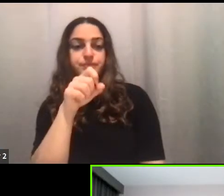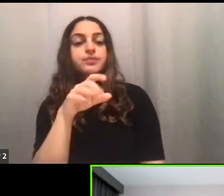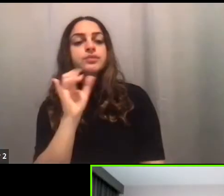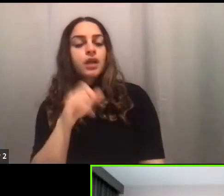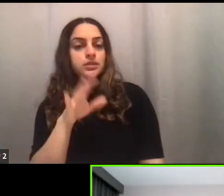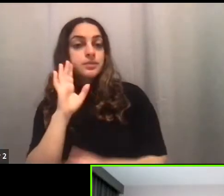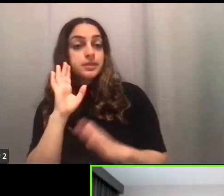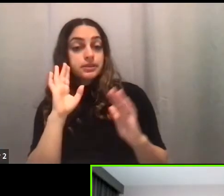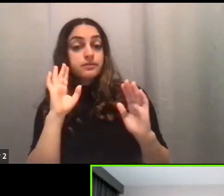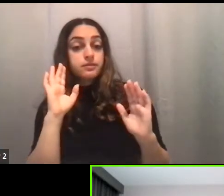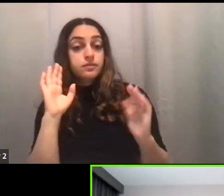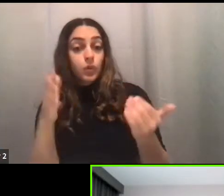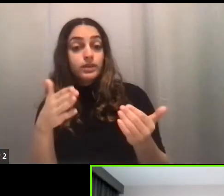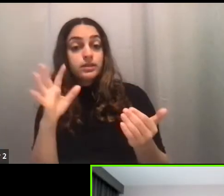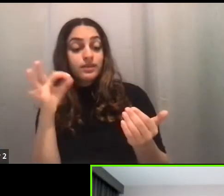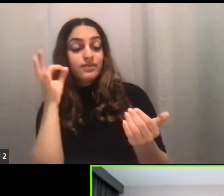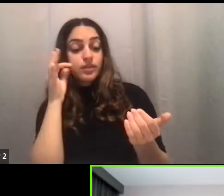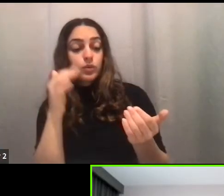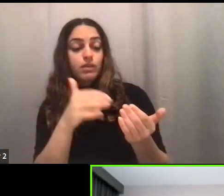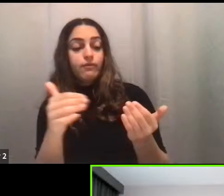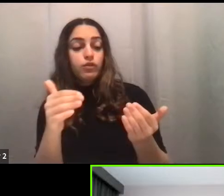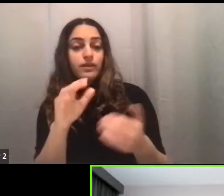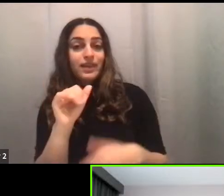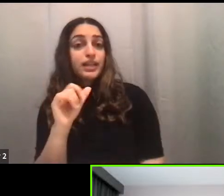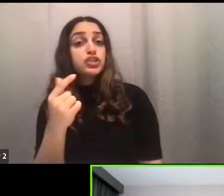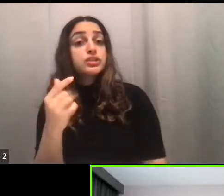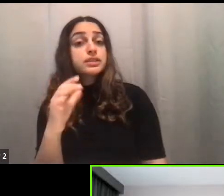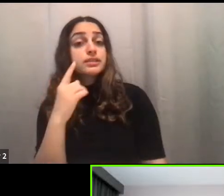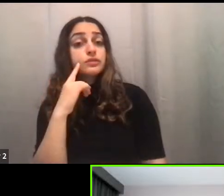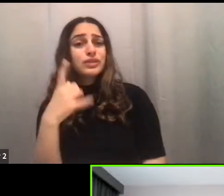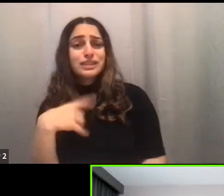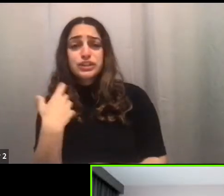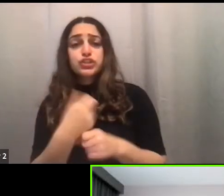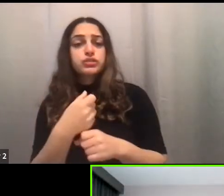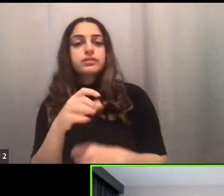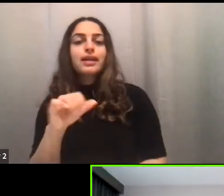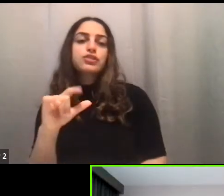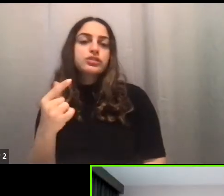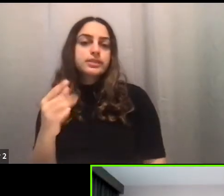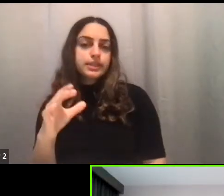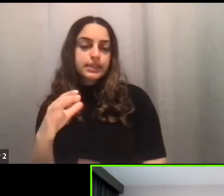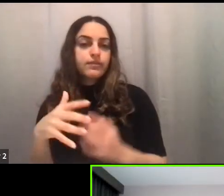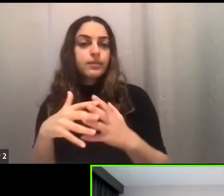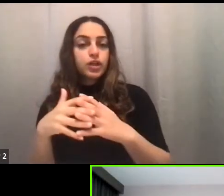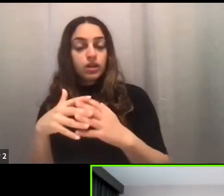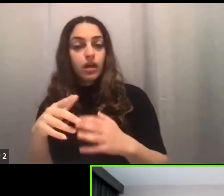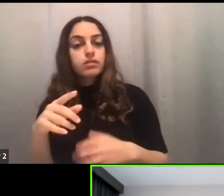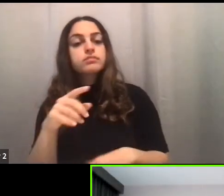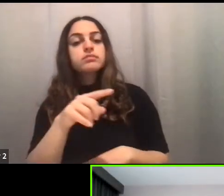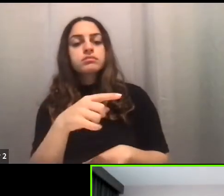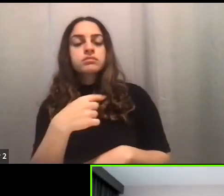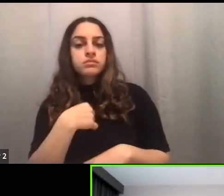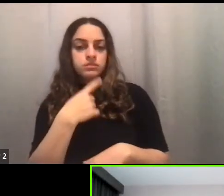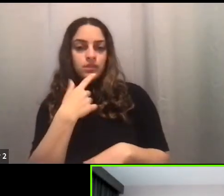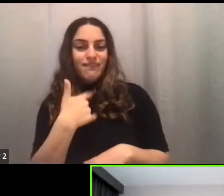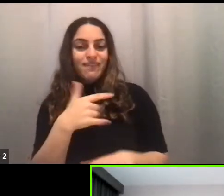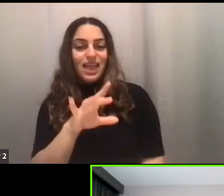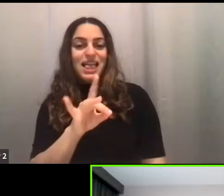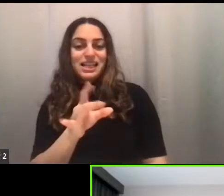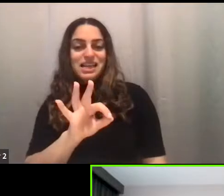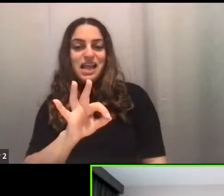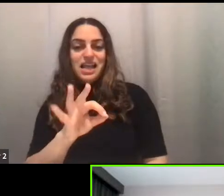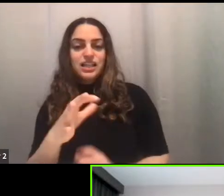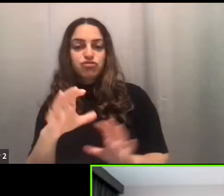the federal level of agc for years agc of america as i mentioned we have 89 chapters that